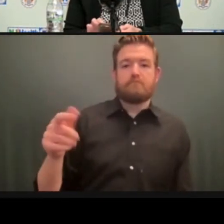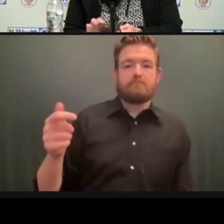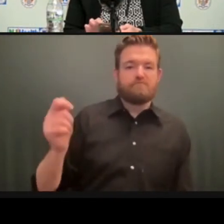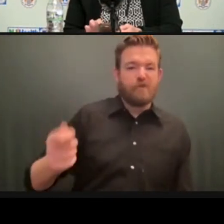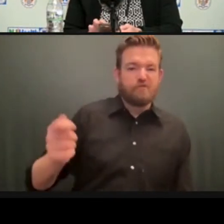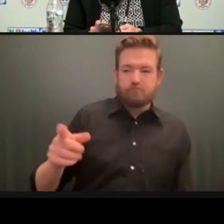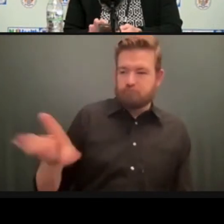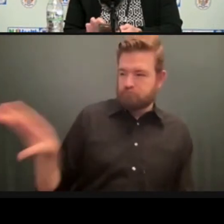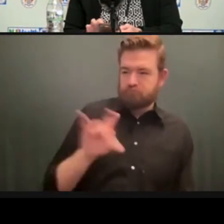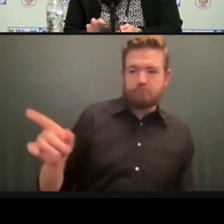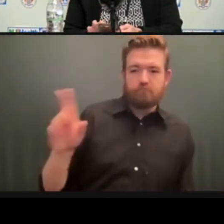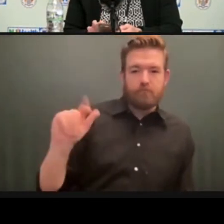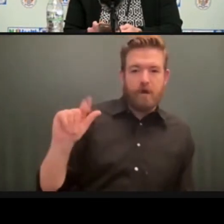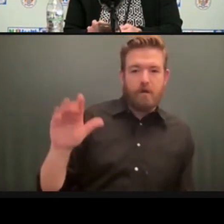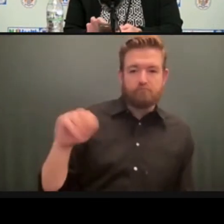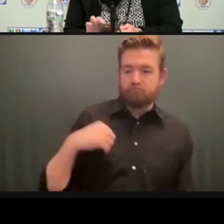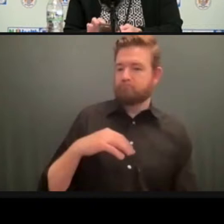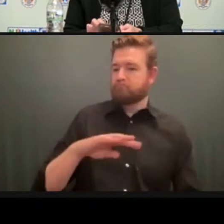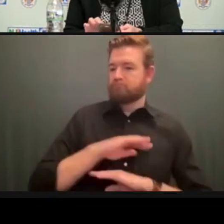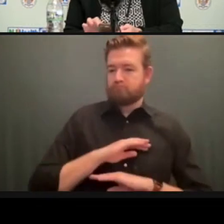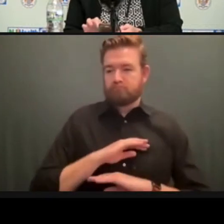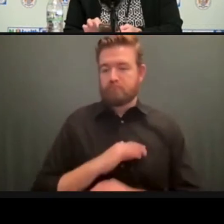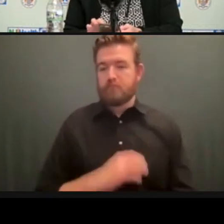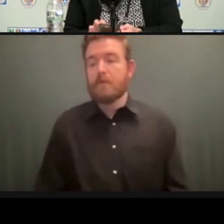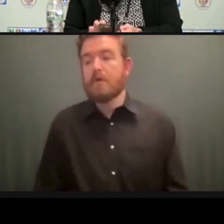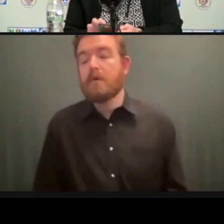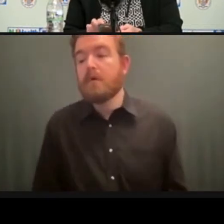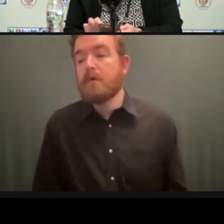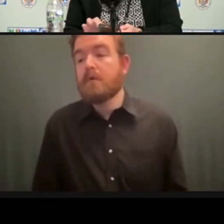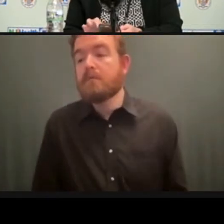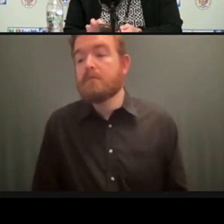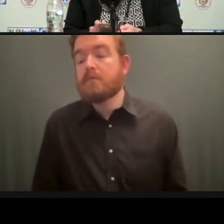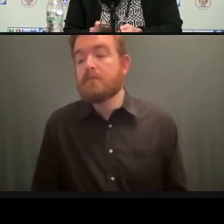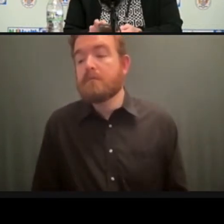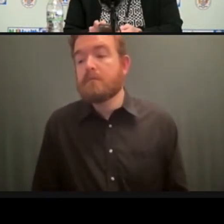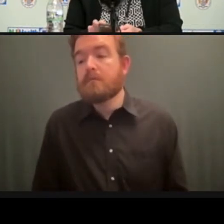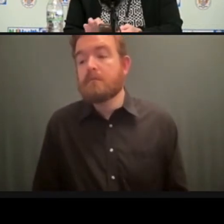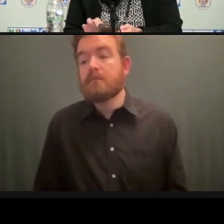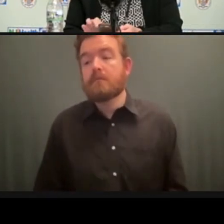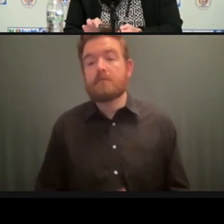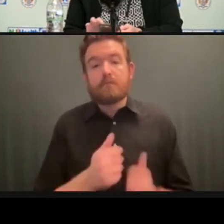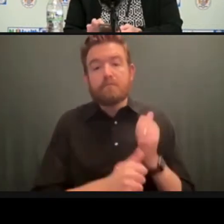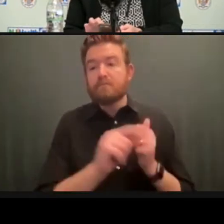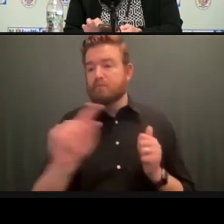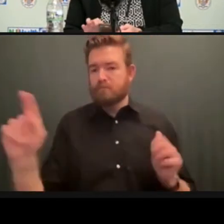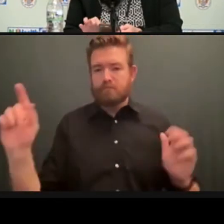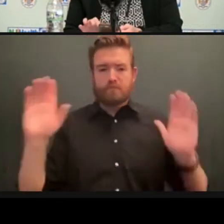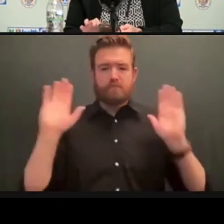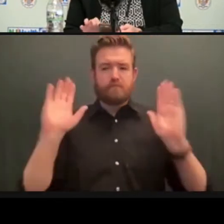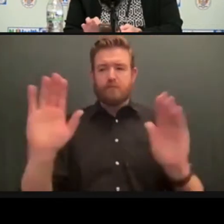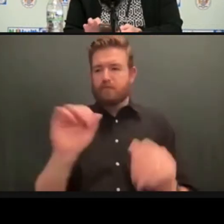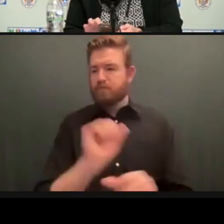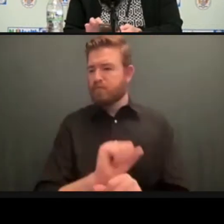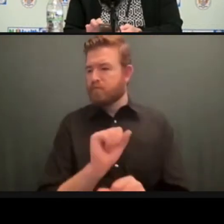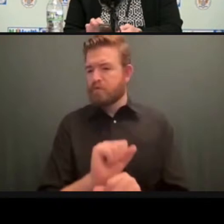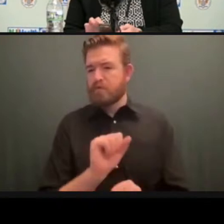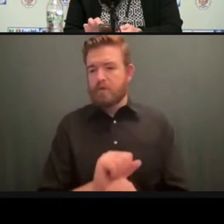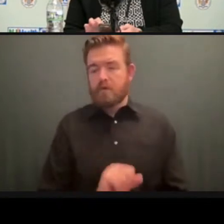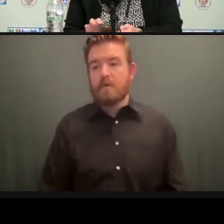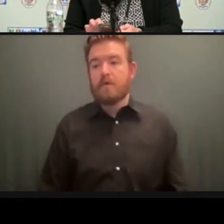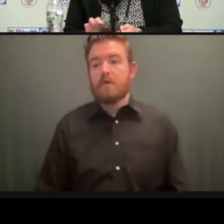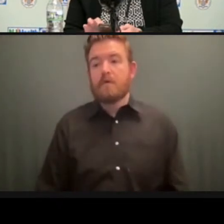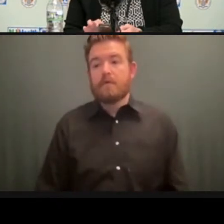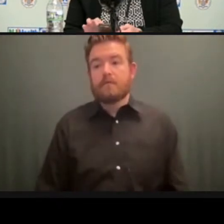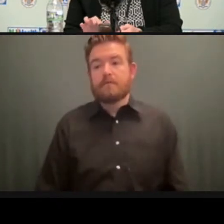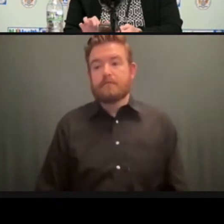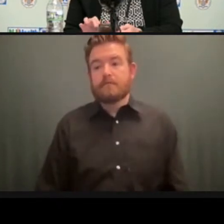each did an outstanding job. Obviously, the 6 on our side of the aisle are the ones I know